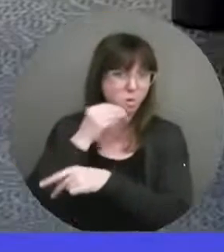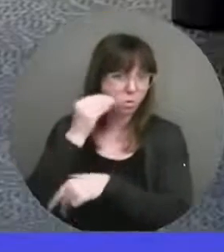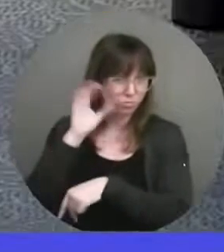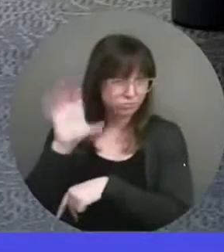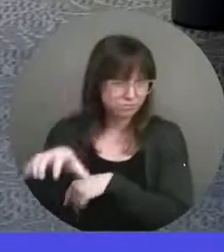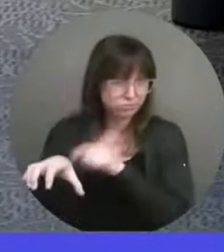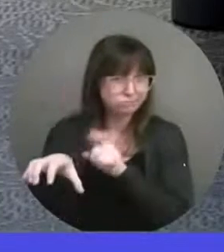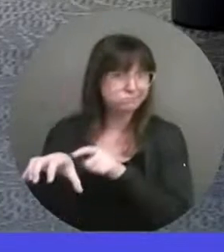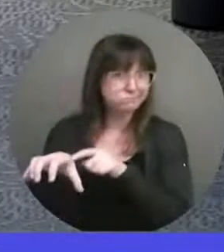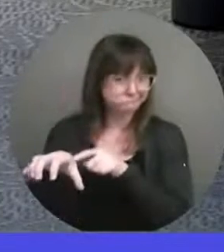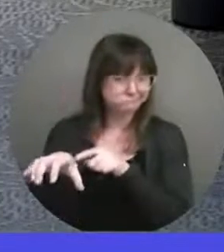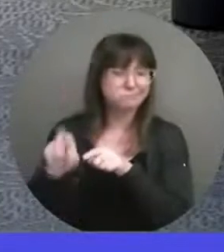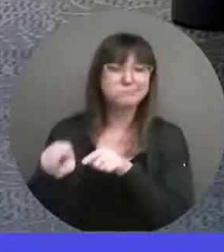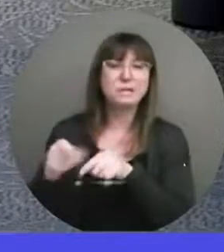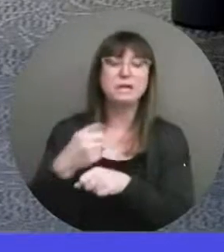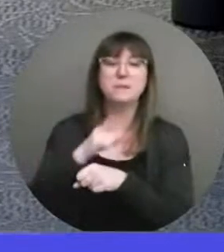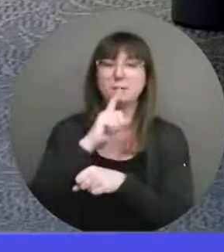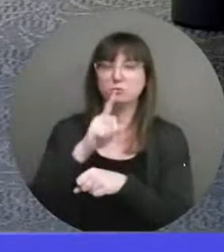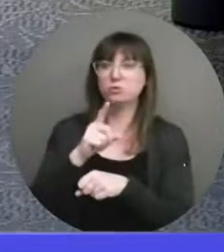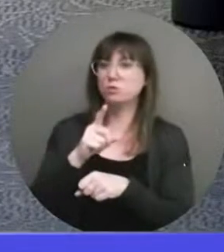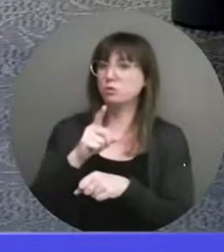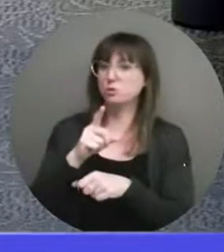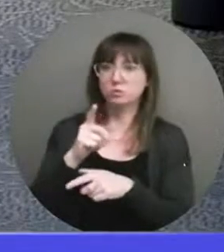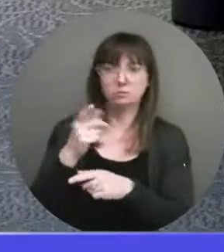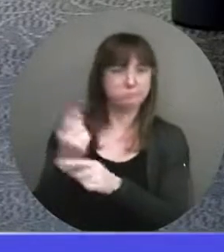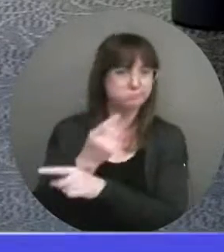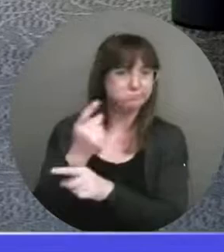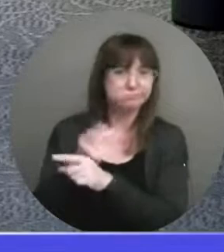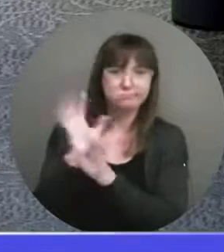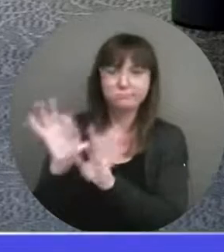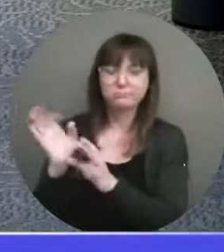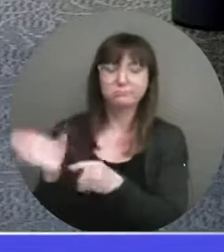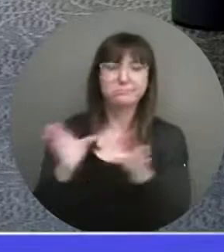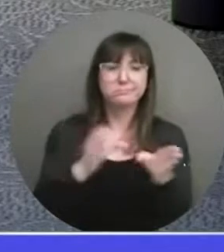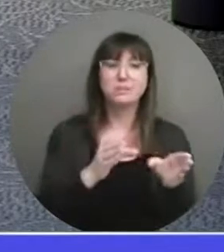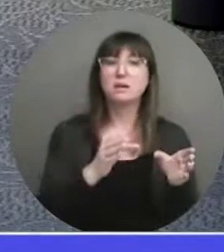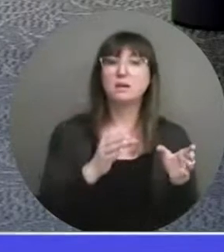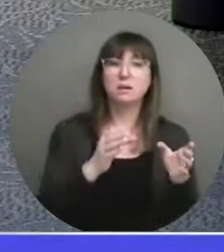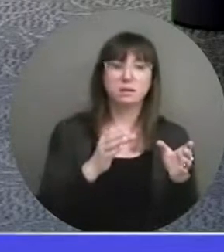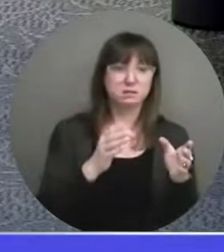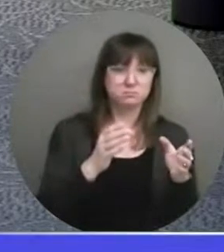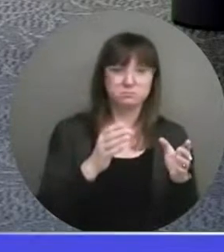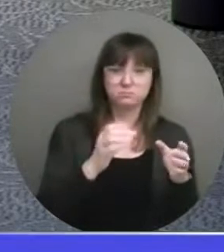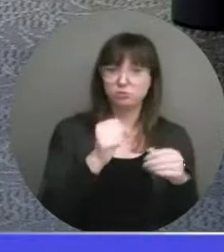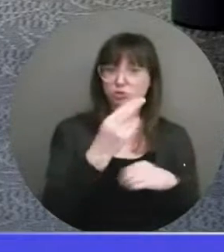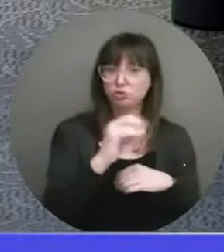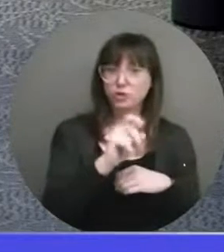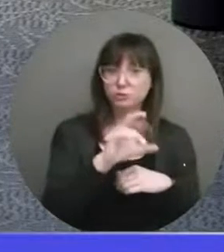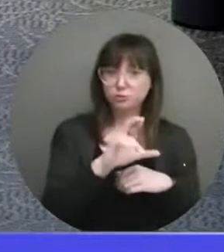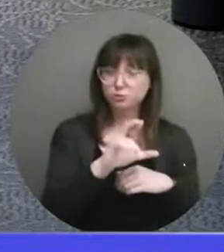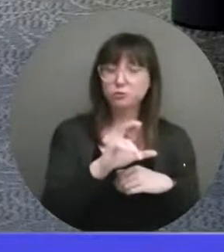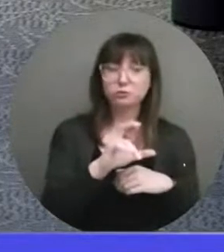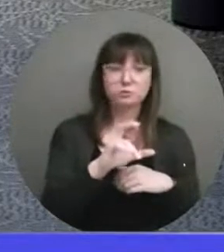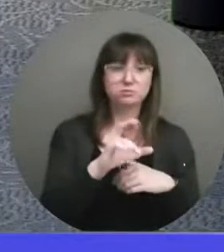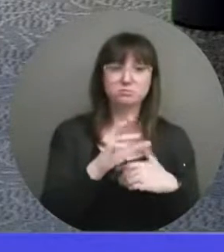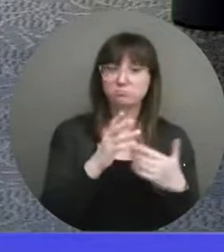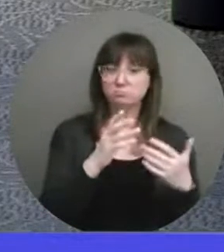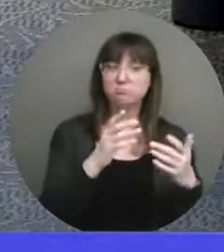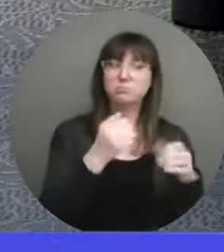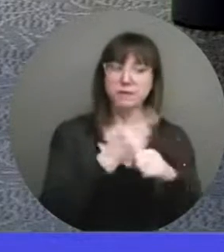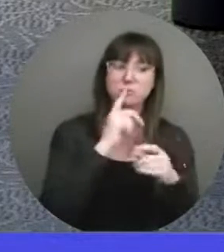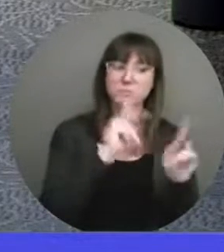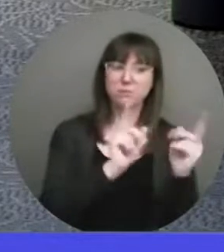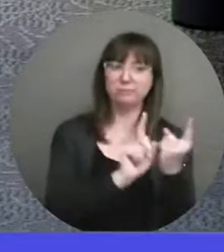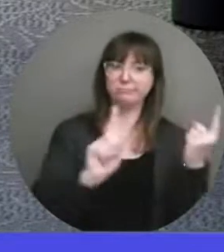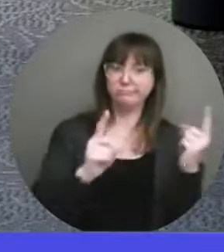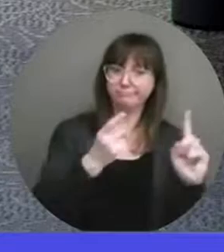ensuring that we have our shelters appropriately physically distanced across the city to be able to continue those